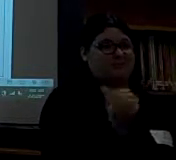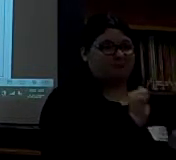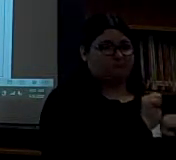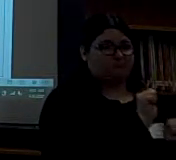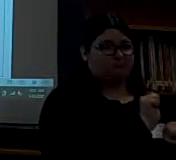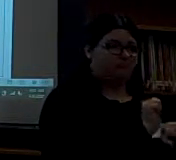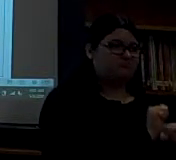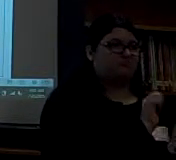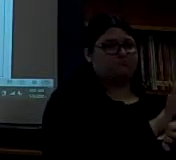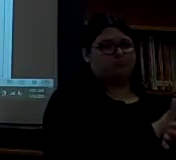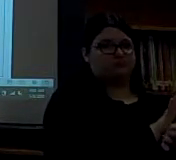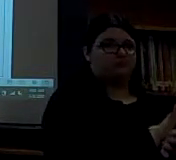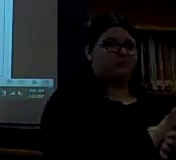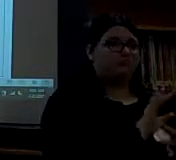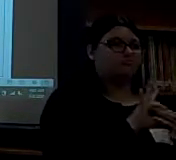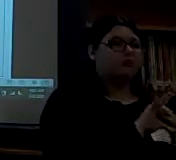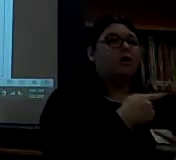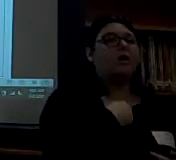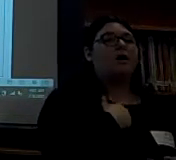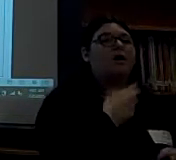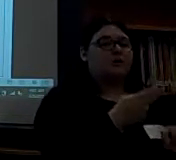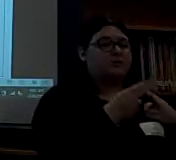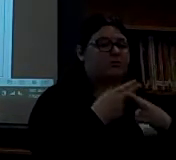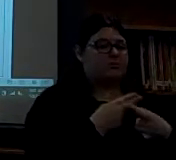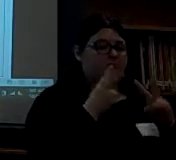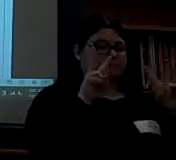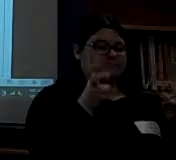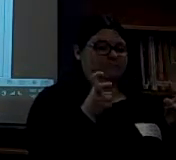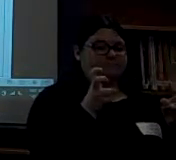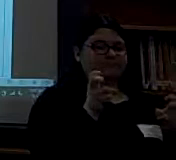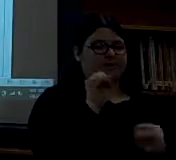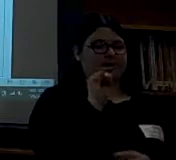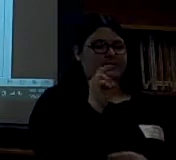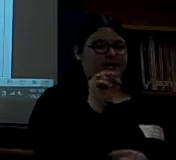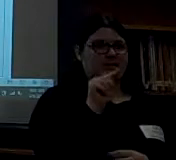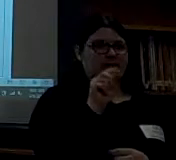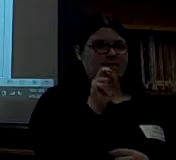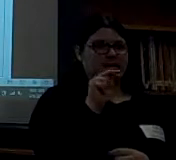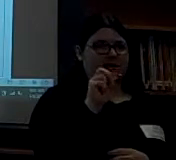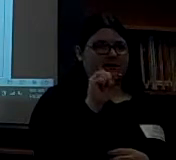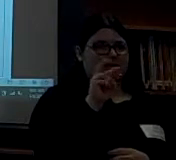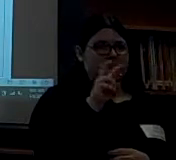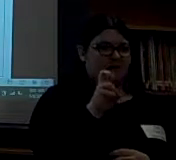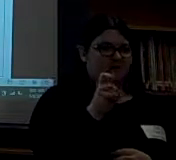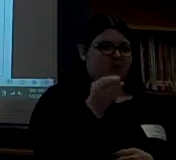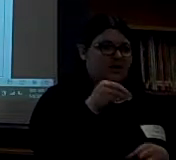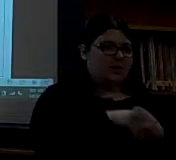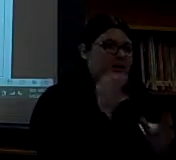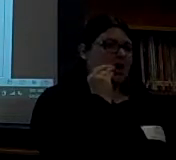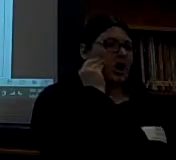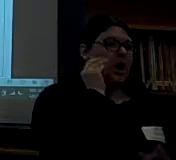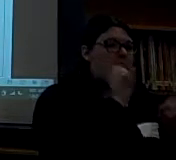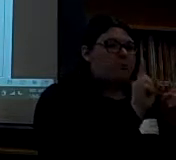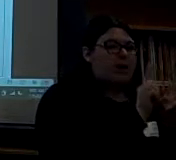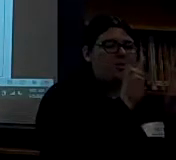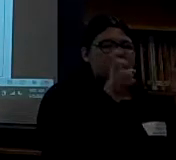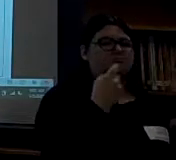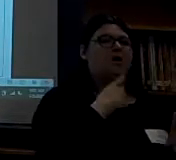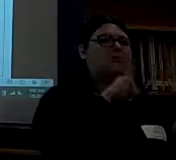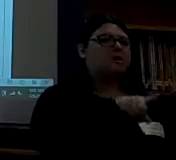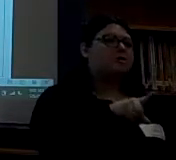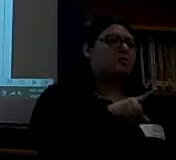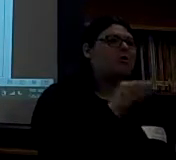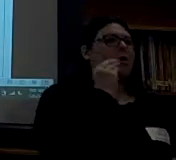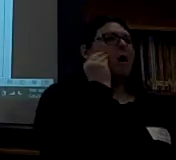related. I was also what's called an intensive in-home mentor, which means that I was going, again, into people's homes, sort of like a super